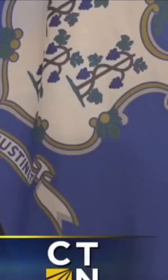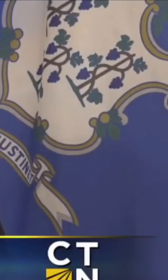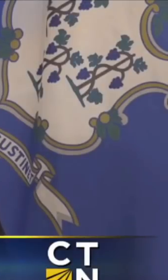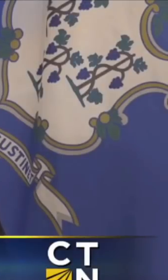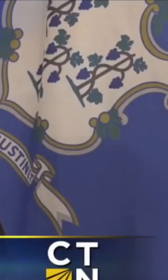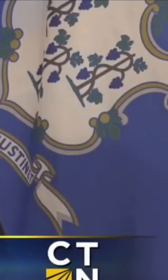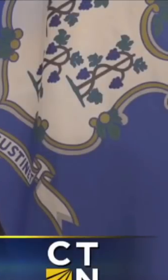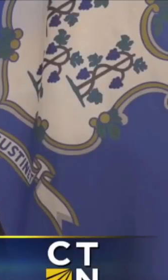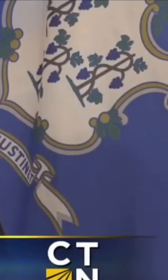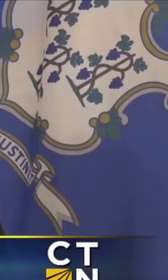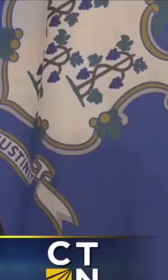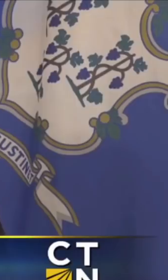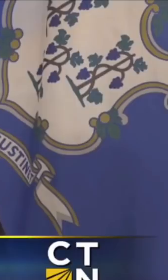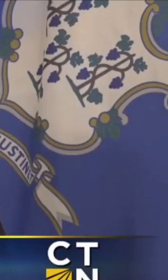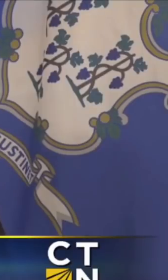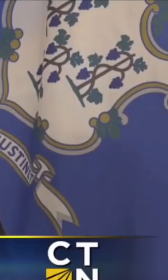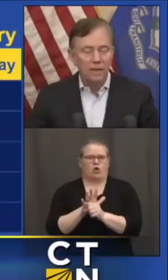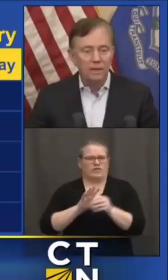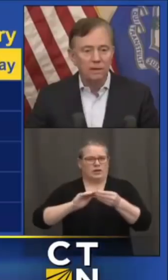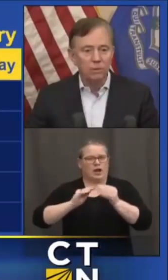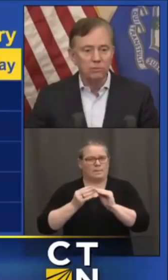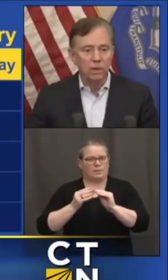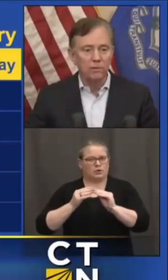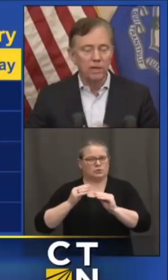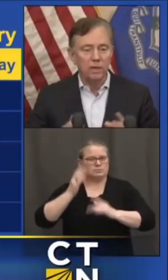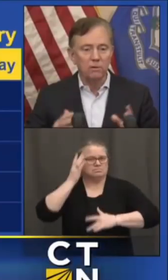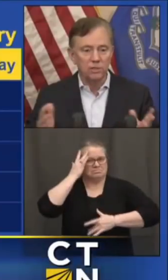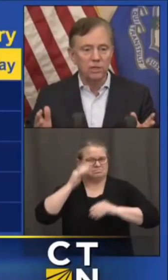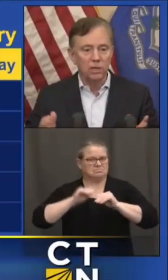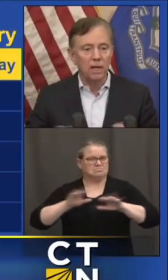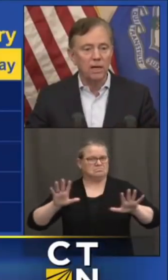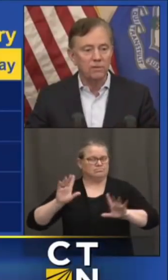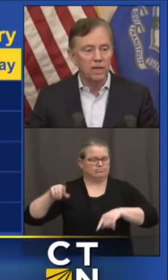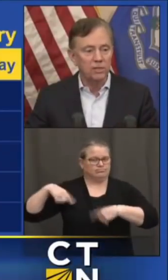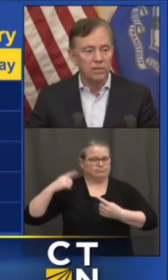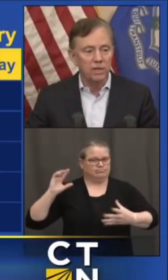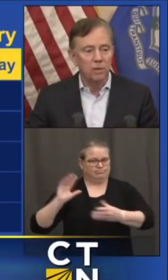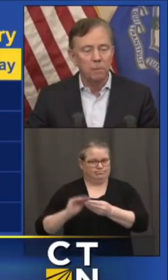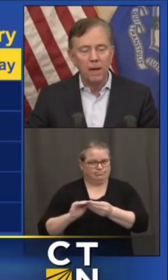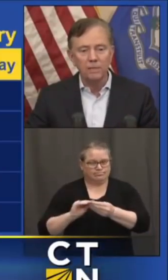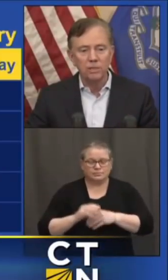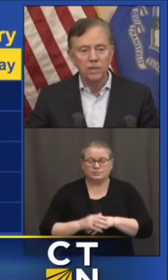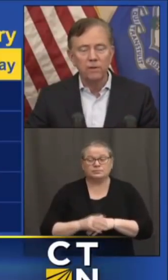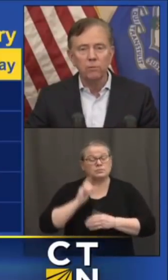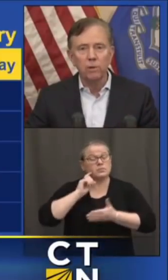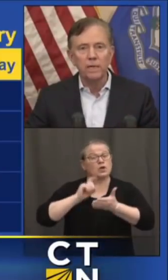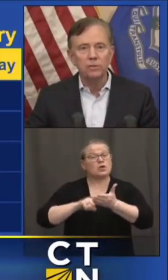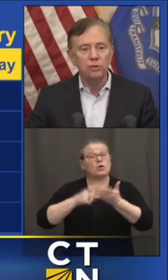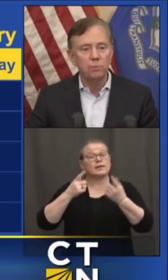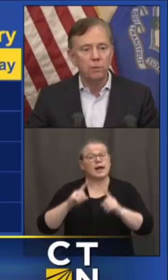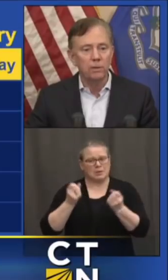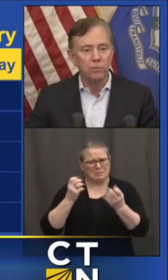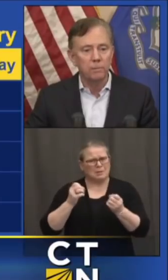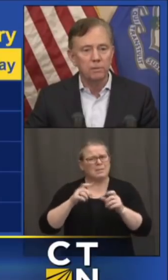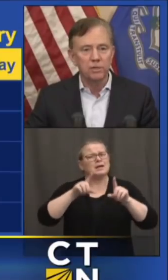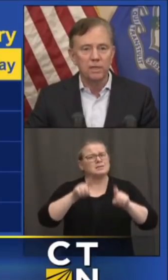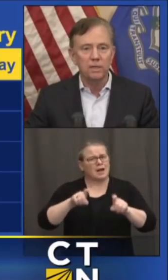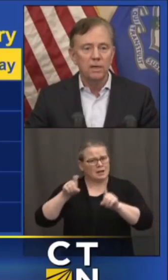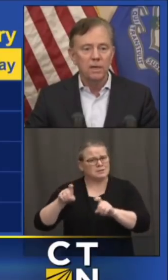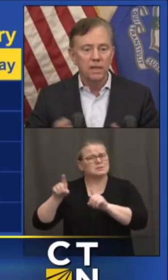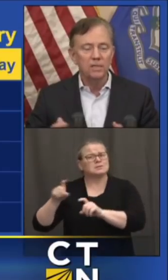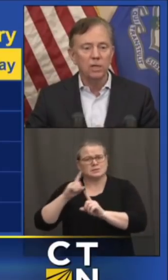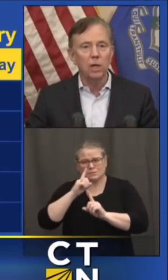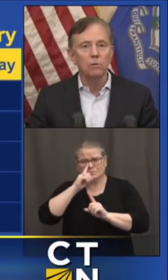quick COVID update. I think what's relevant here is still a lot of testing. Our positivity rate,